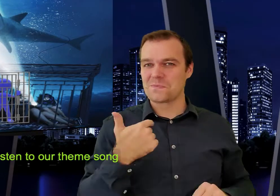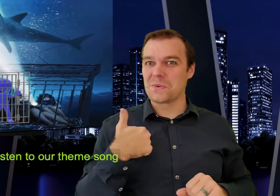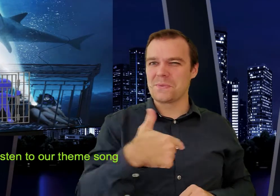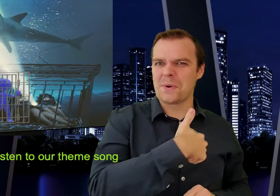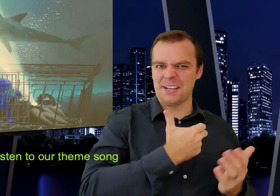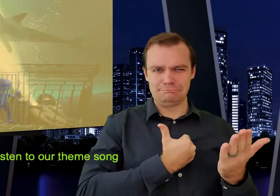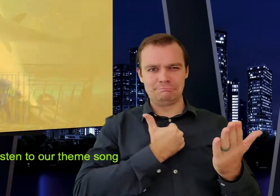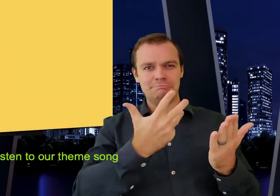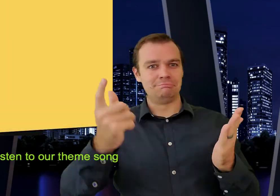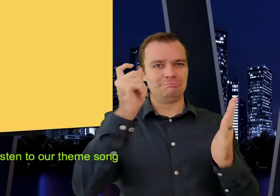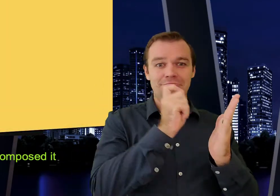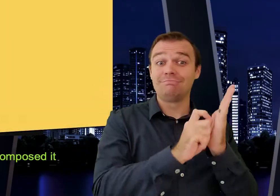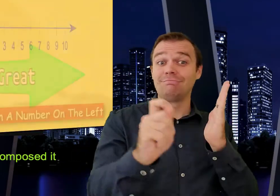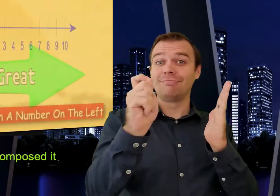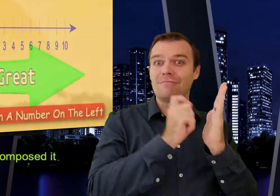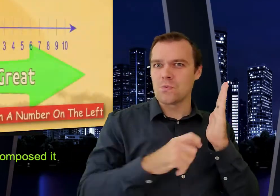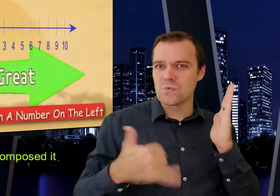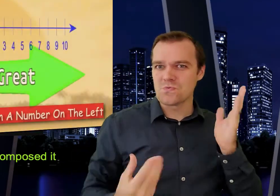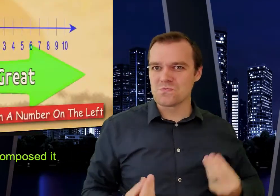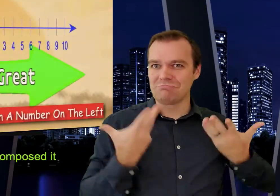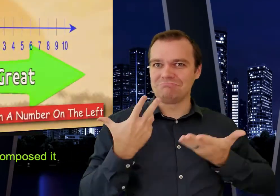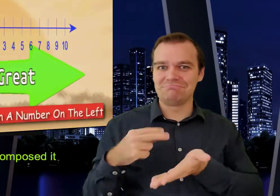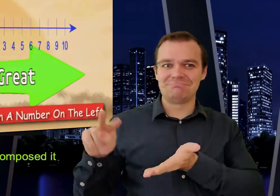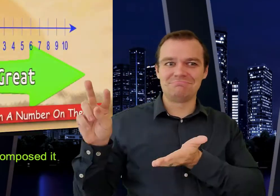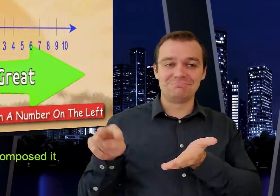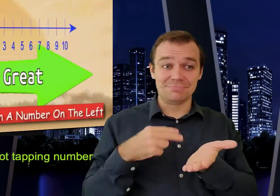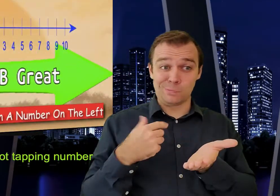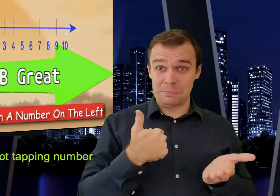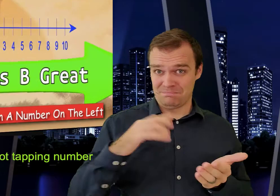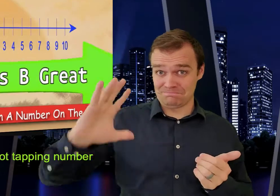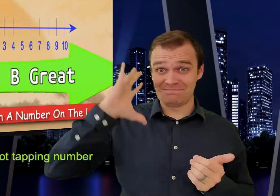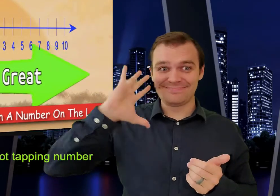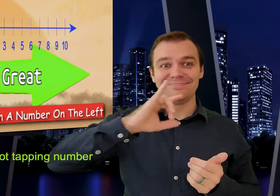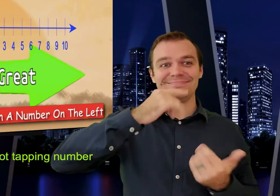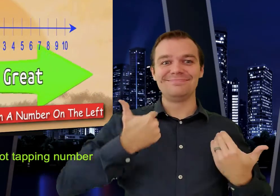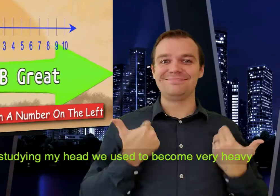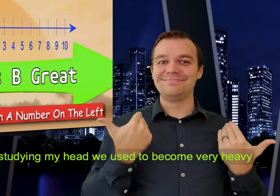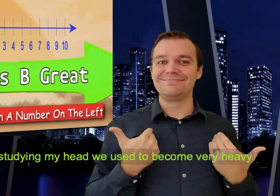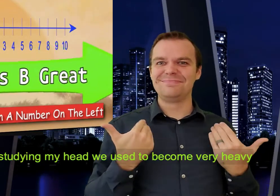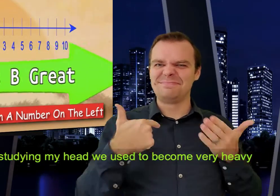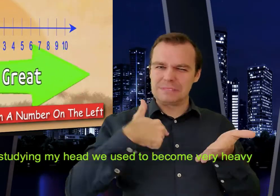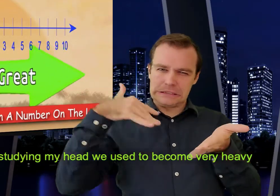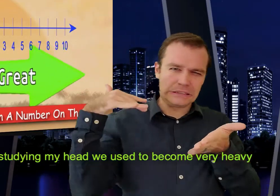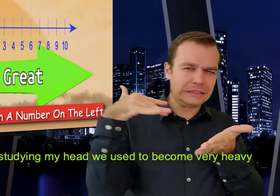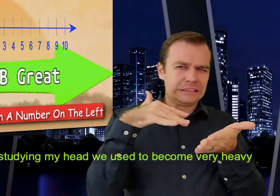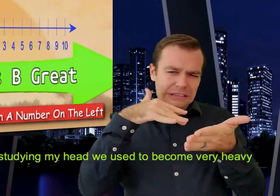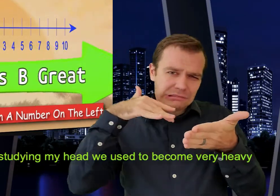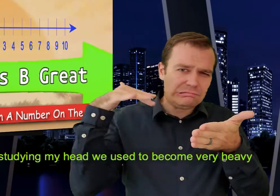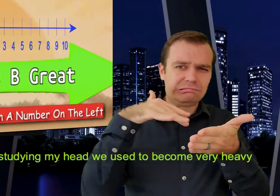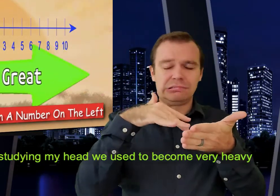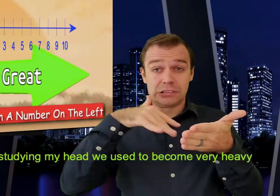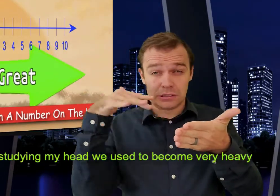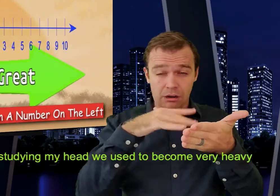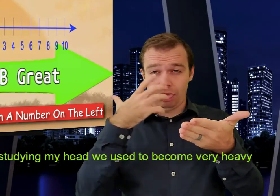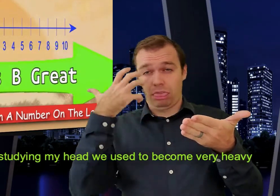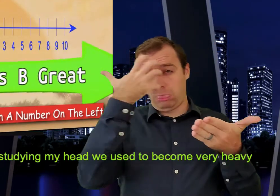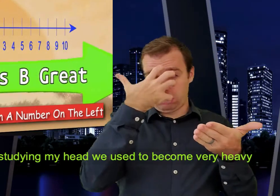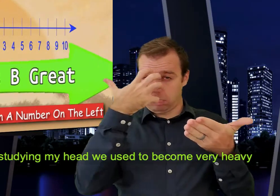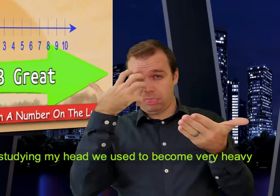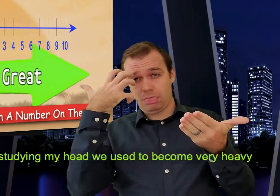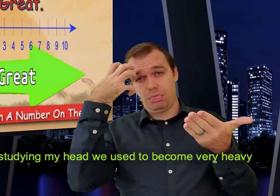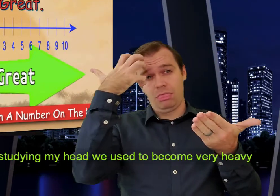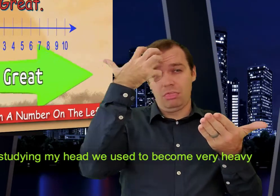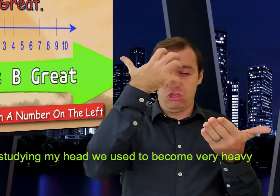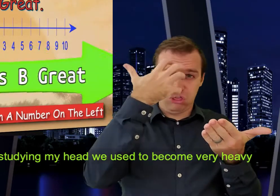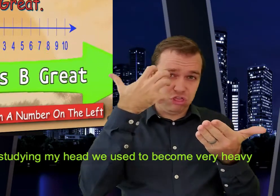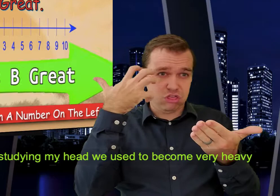theme song. It's like we've composed it and it's very foot tapping number. Whenever you study, whenever I was a kid, I used to study. And after